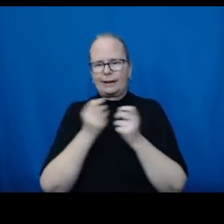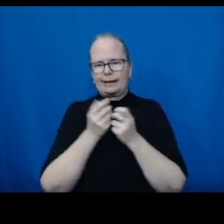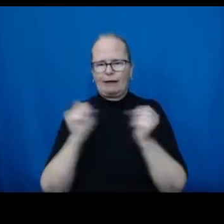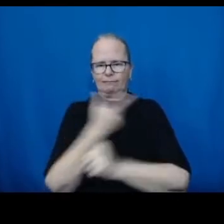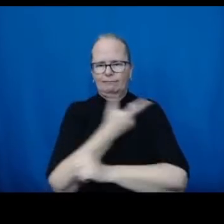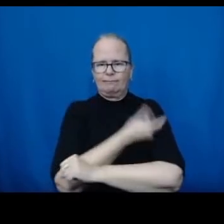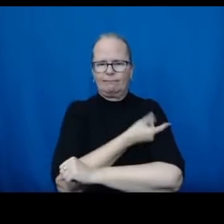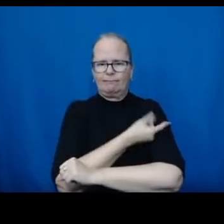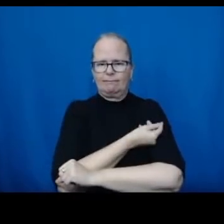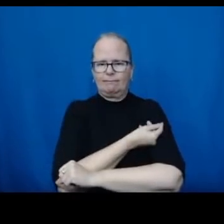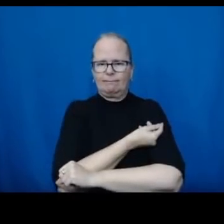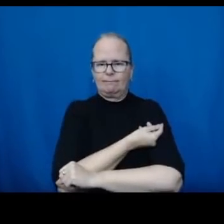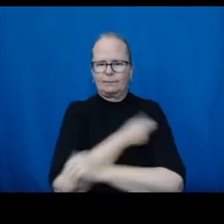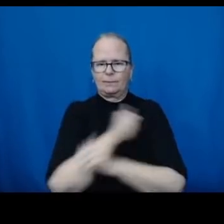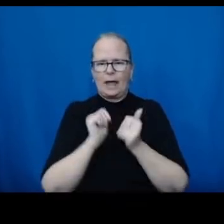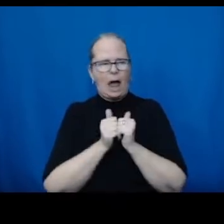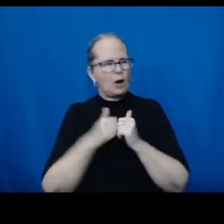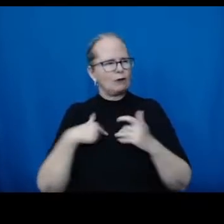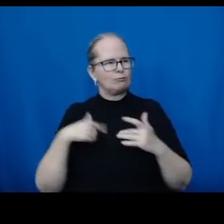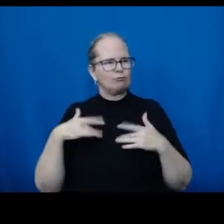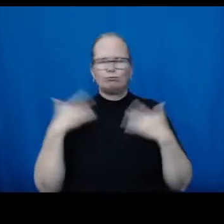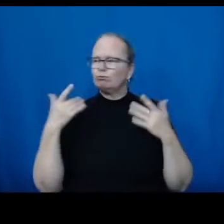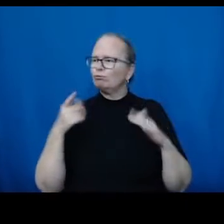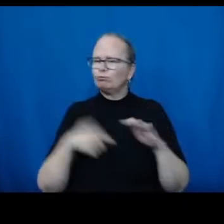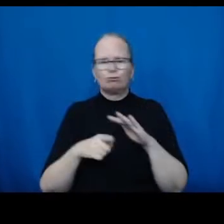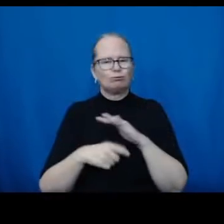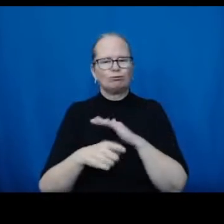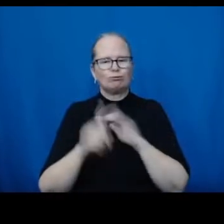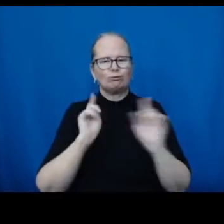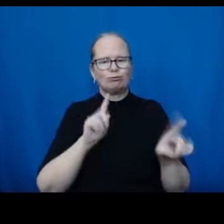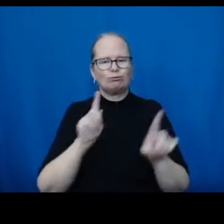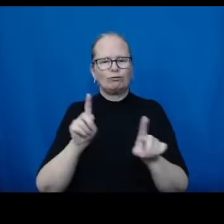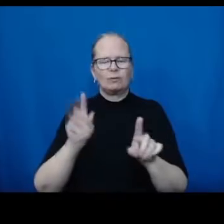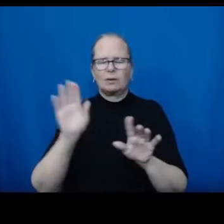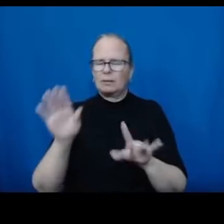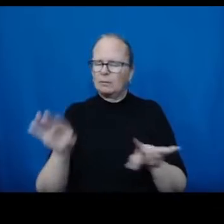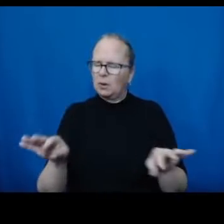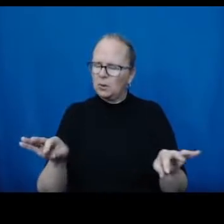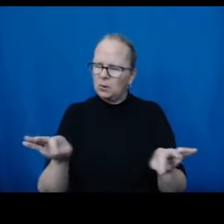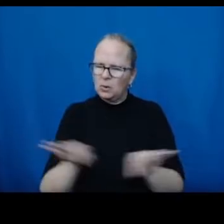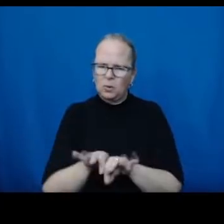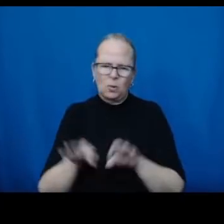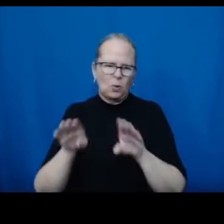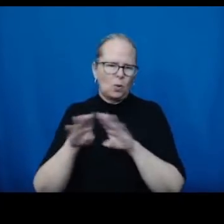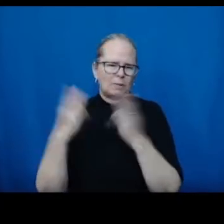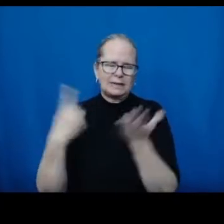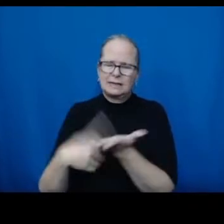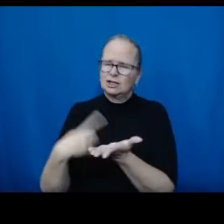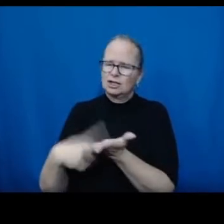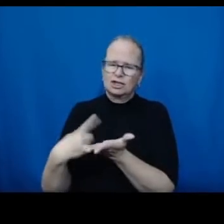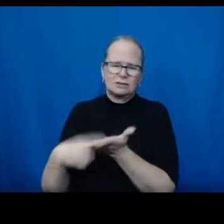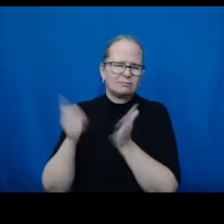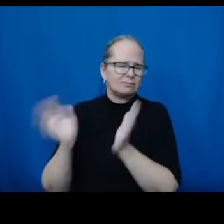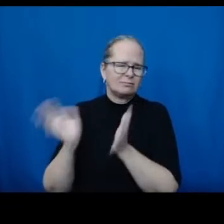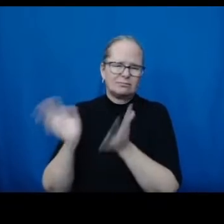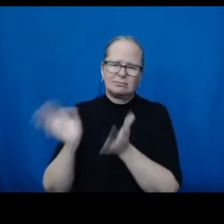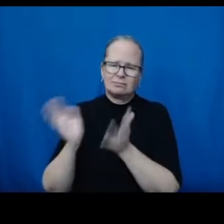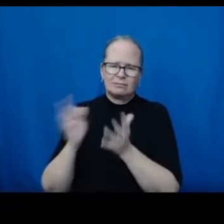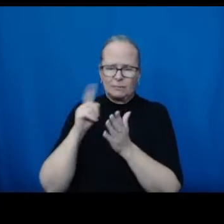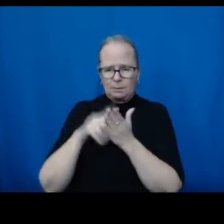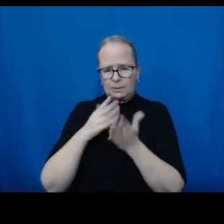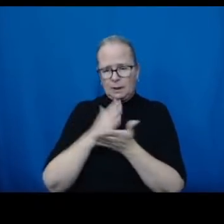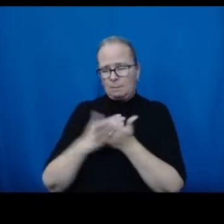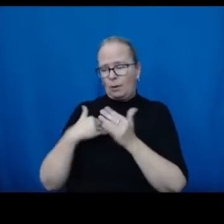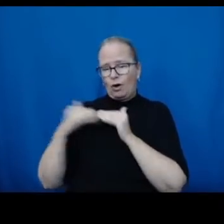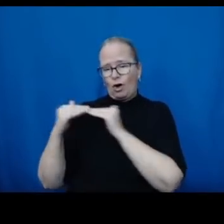the conversations. And, you know, some of my nurse colleagues have said, you know, I'm afraid to ask people, am I allowed to ask them about vaccination? And